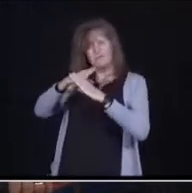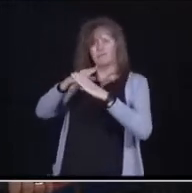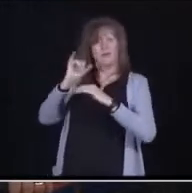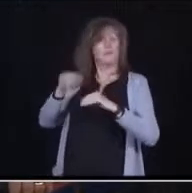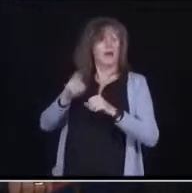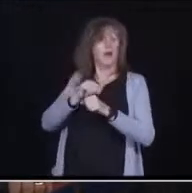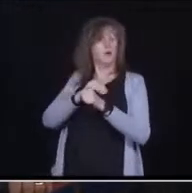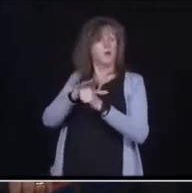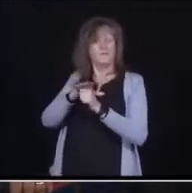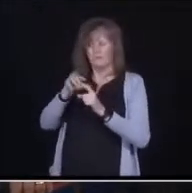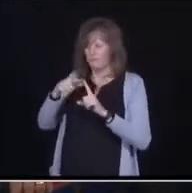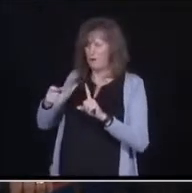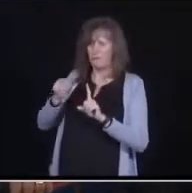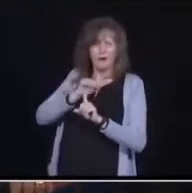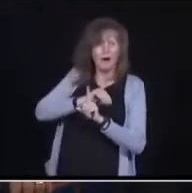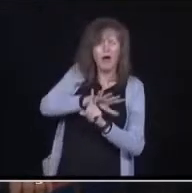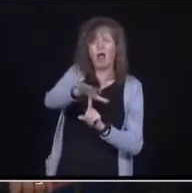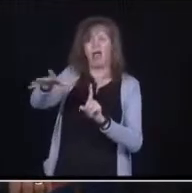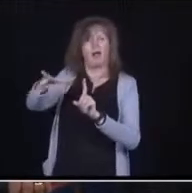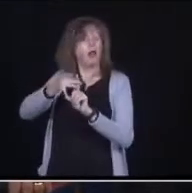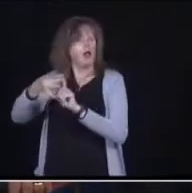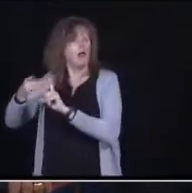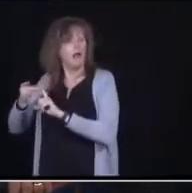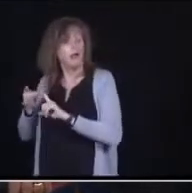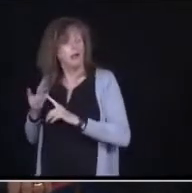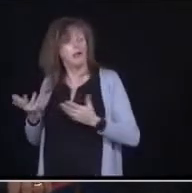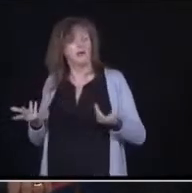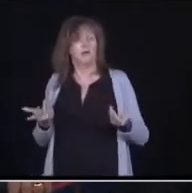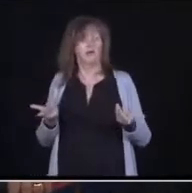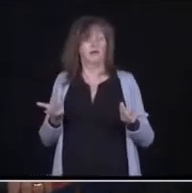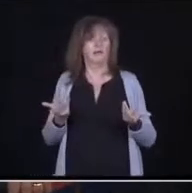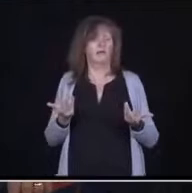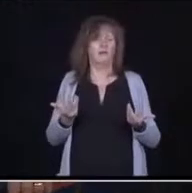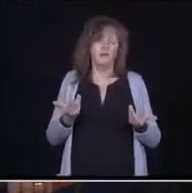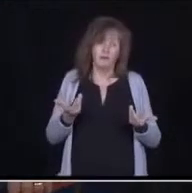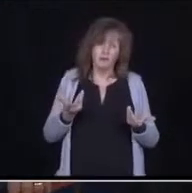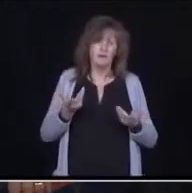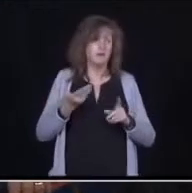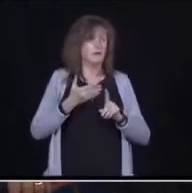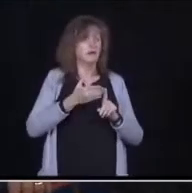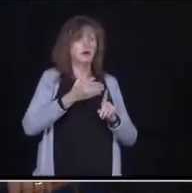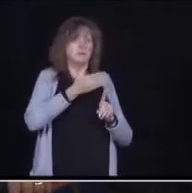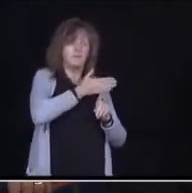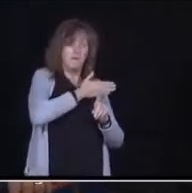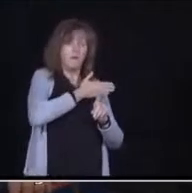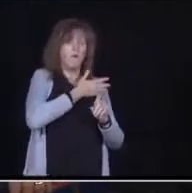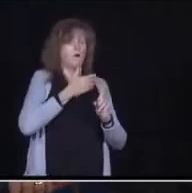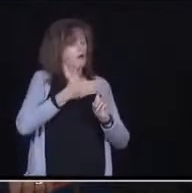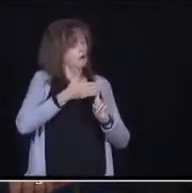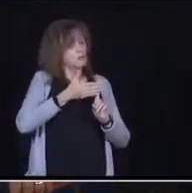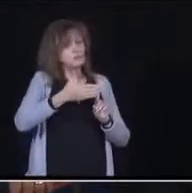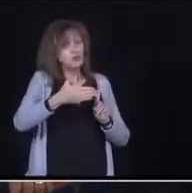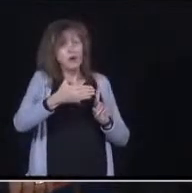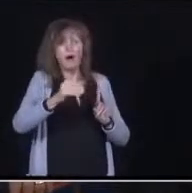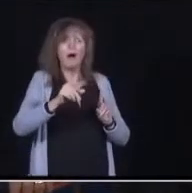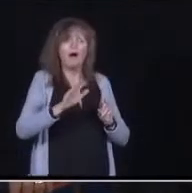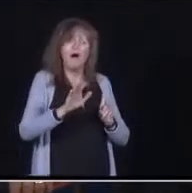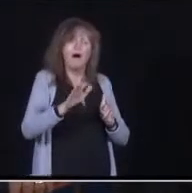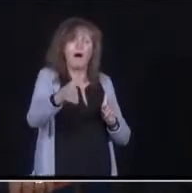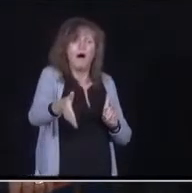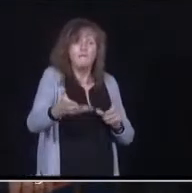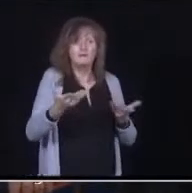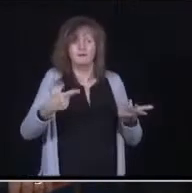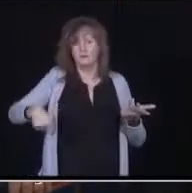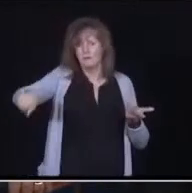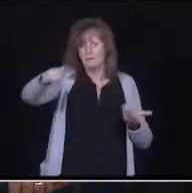And if you think about it from a rubric of before, during, and after, people are going to make decisions about things that they're going to